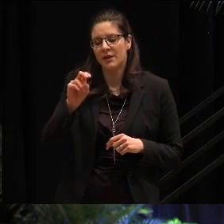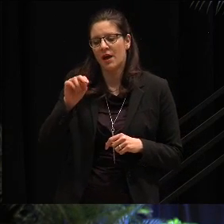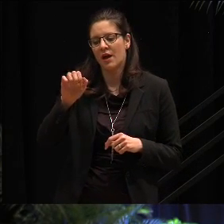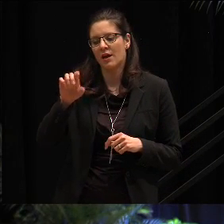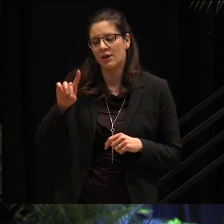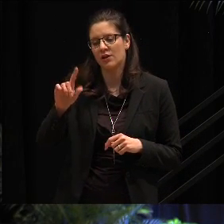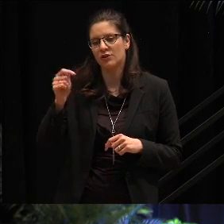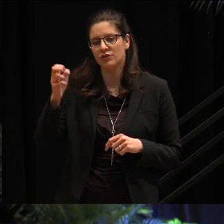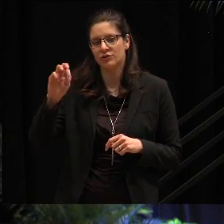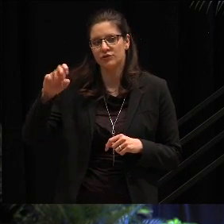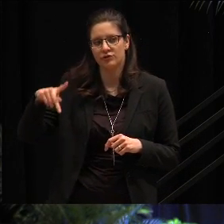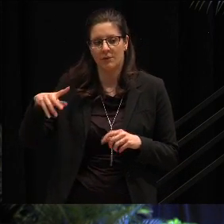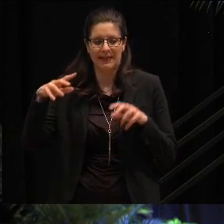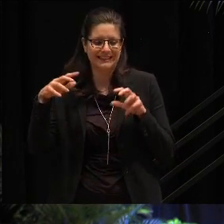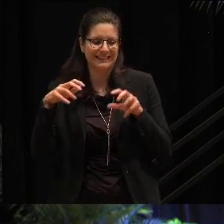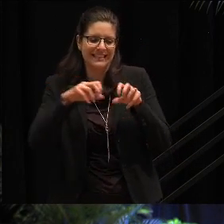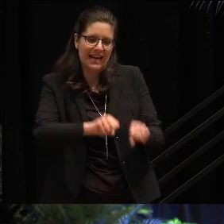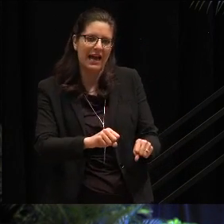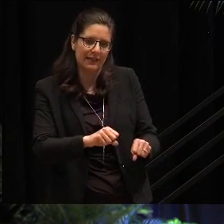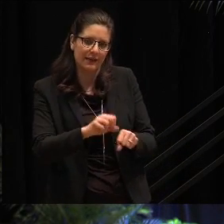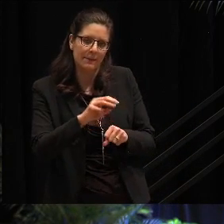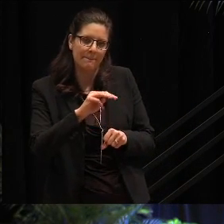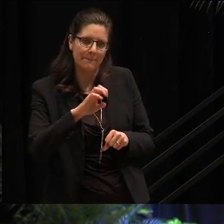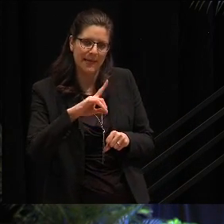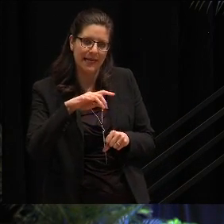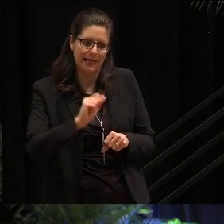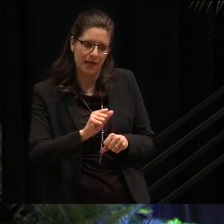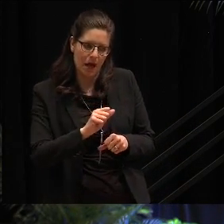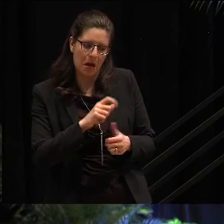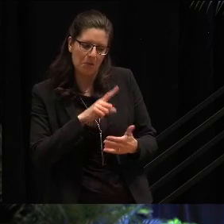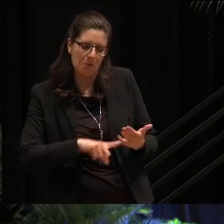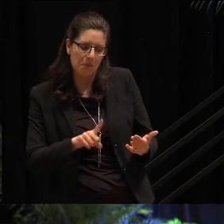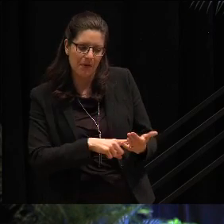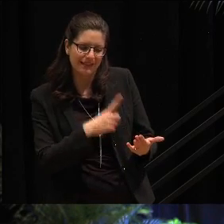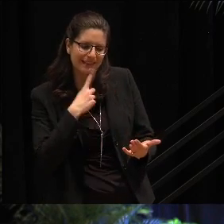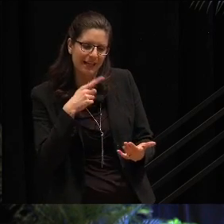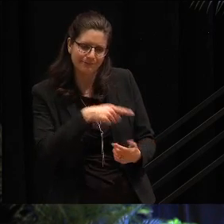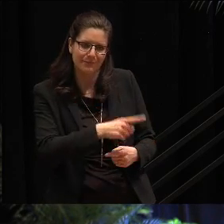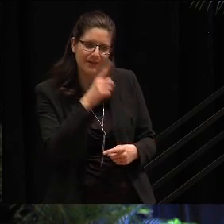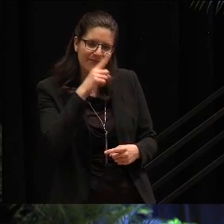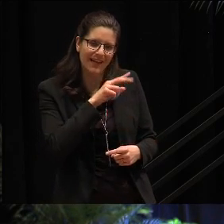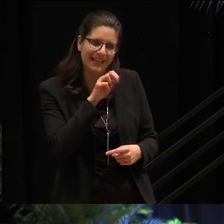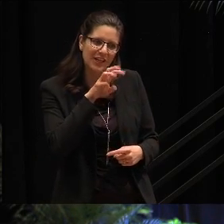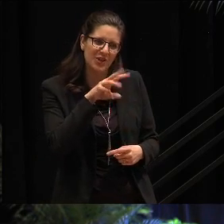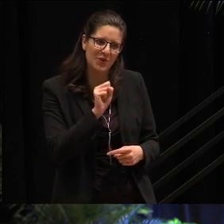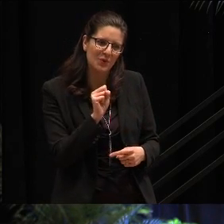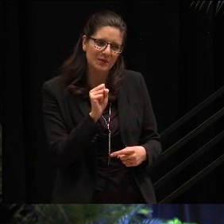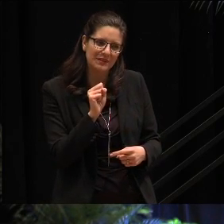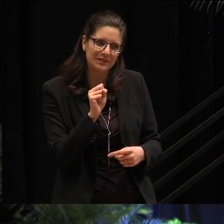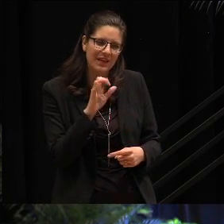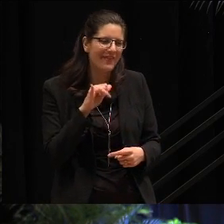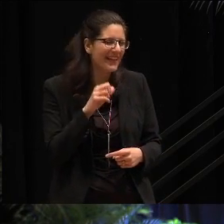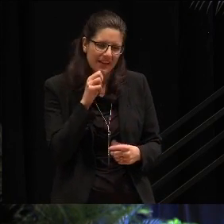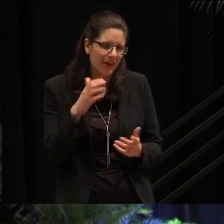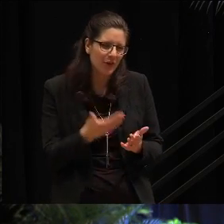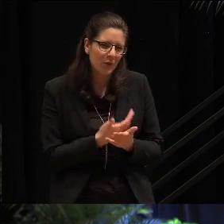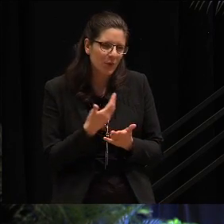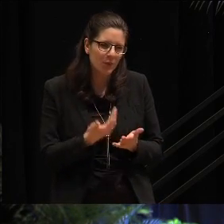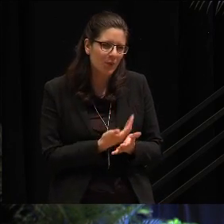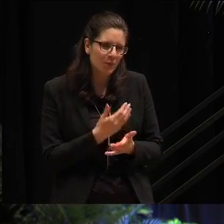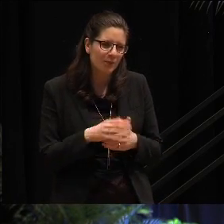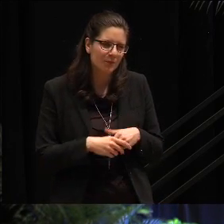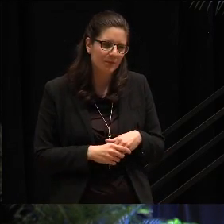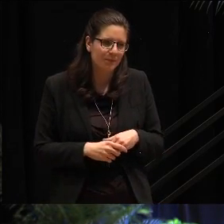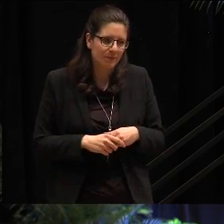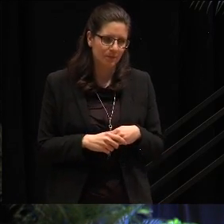is attacking the media and calling it fake news, that's not new. For